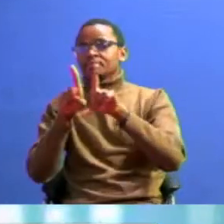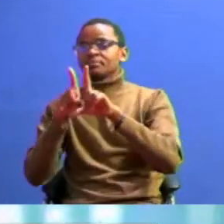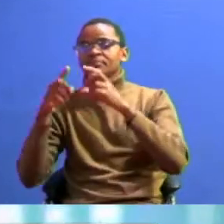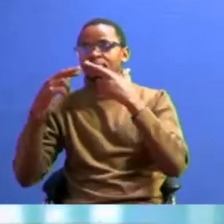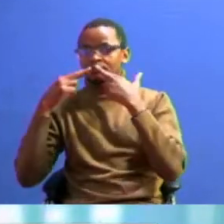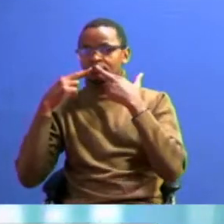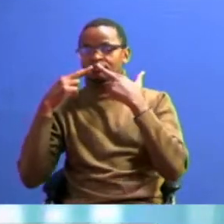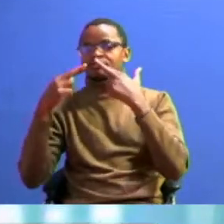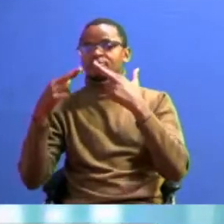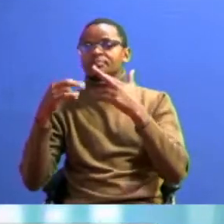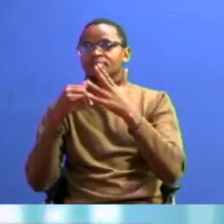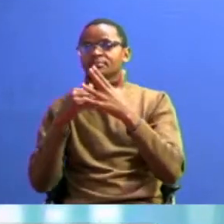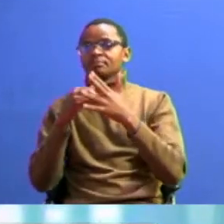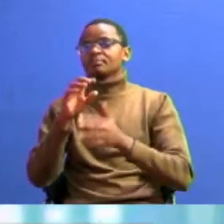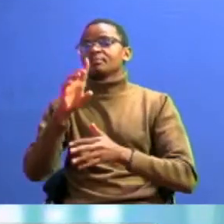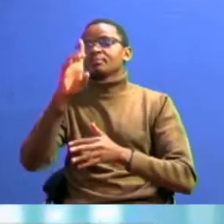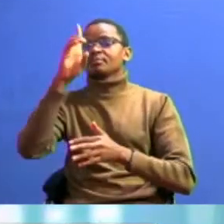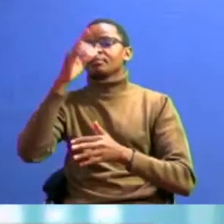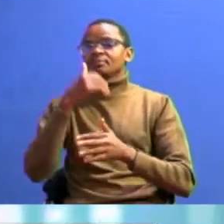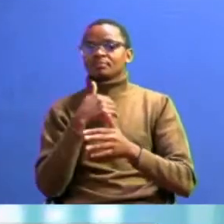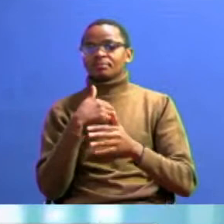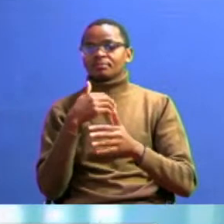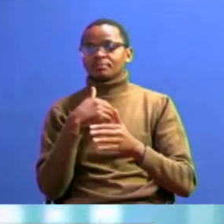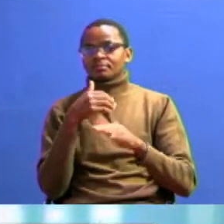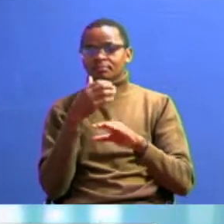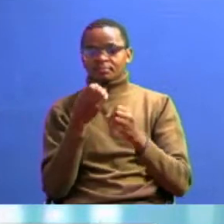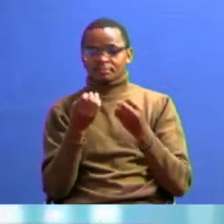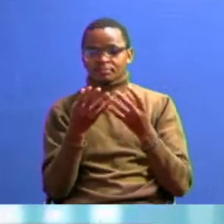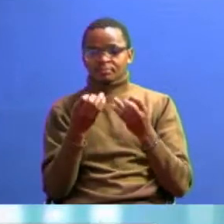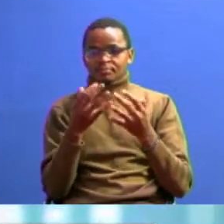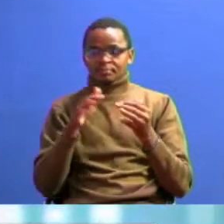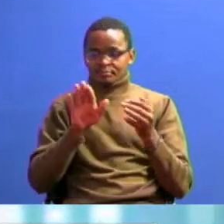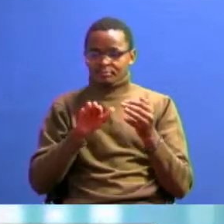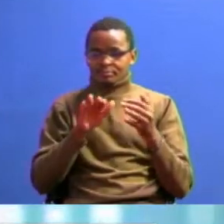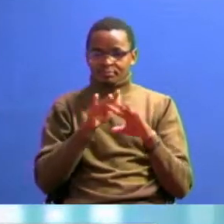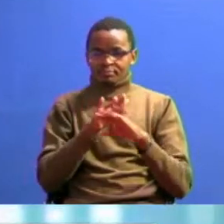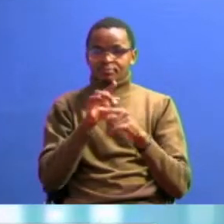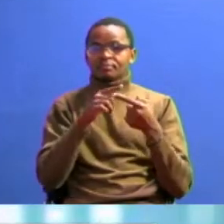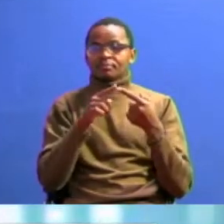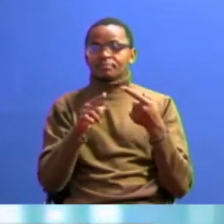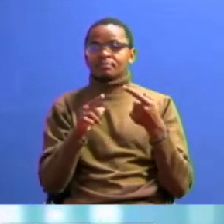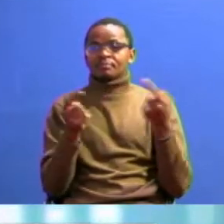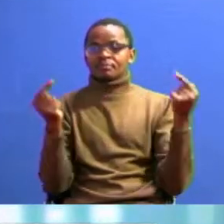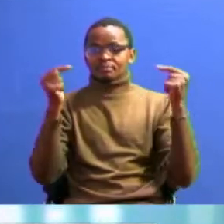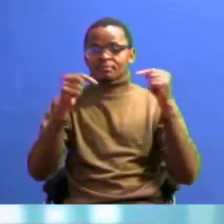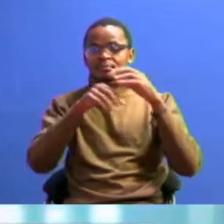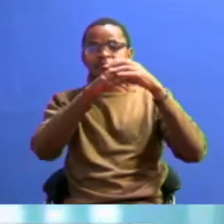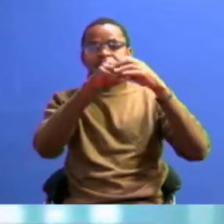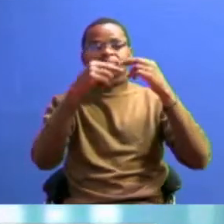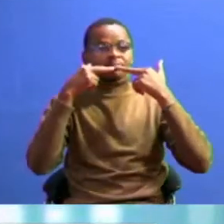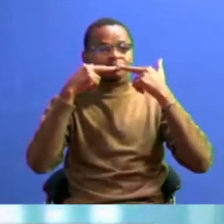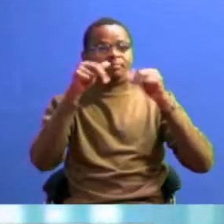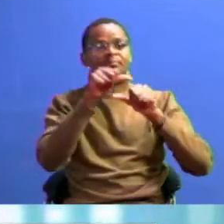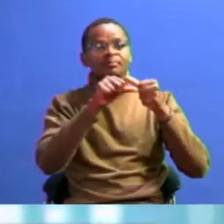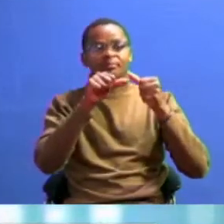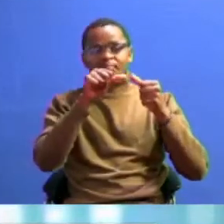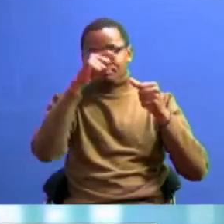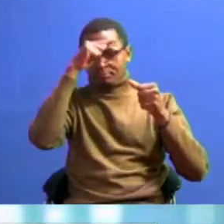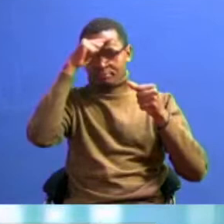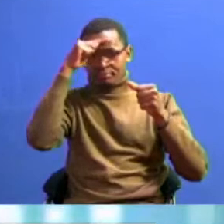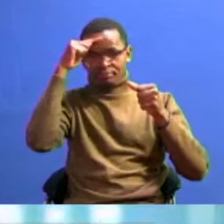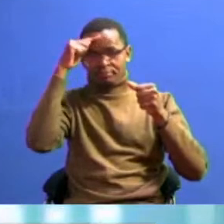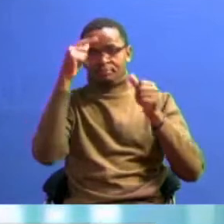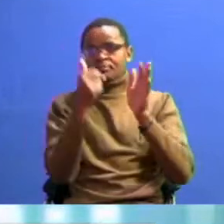reporting, it could be that we have significant numbers of women that are affected but are not even coming out to report about it because of the dual